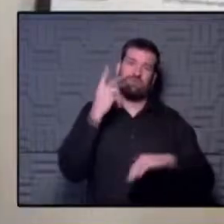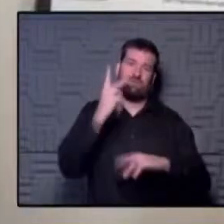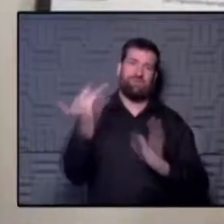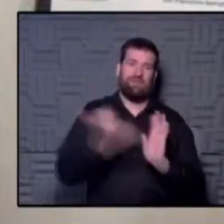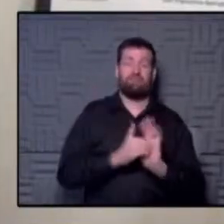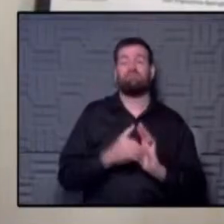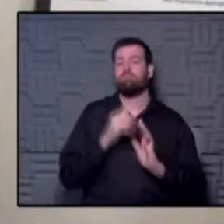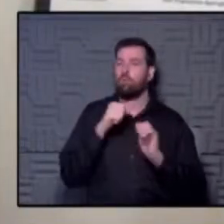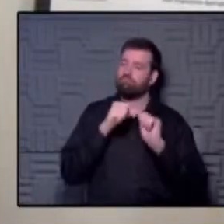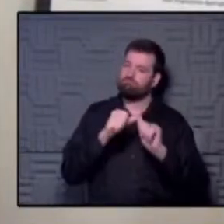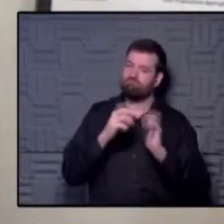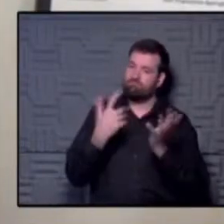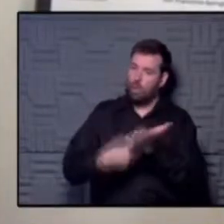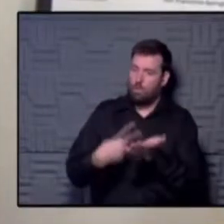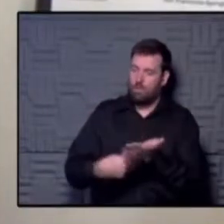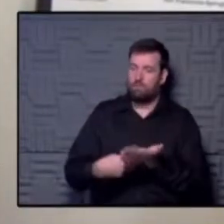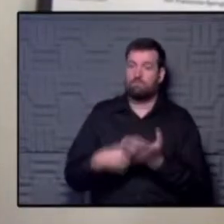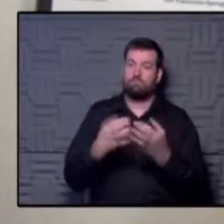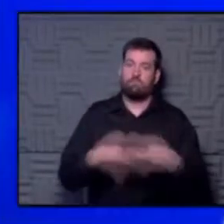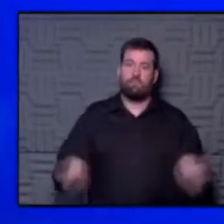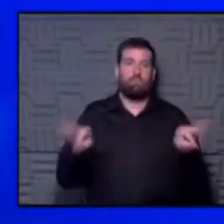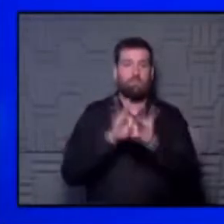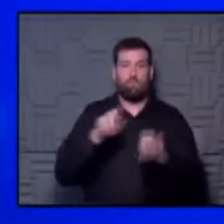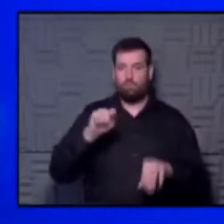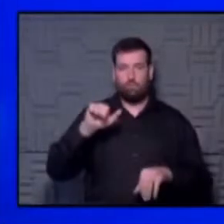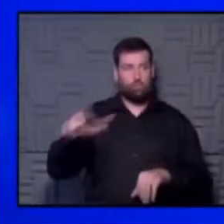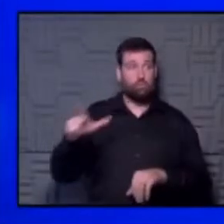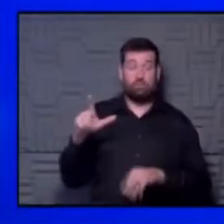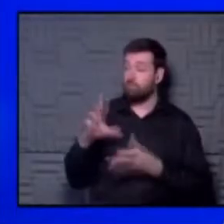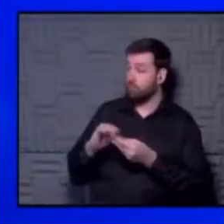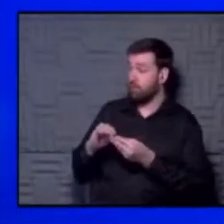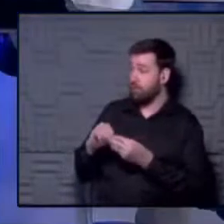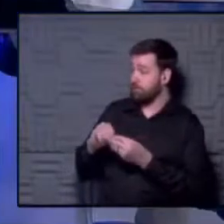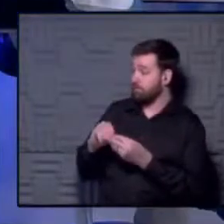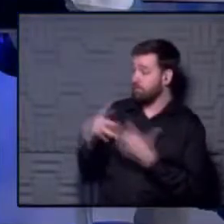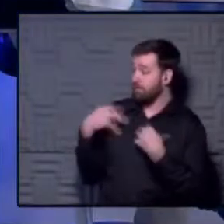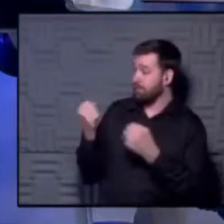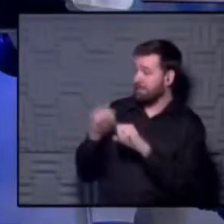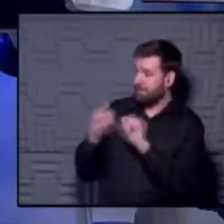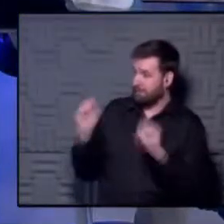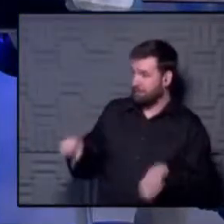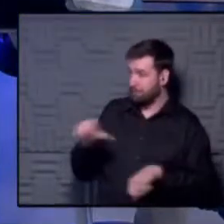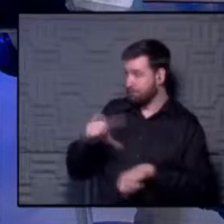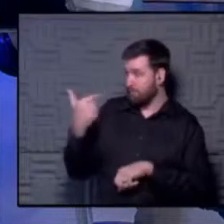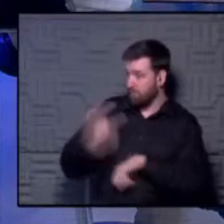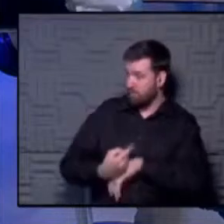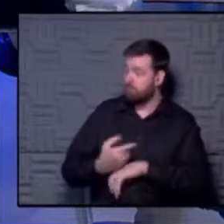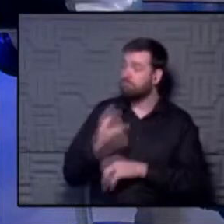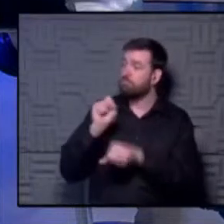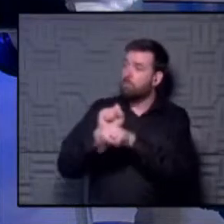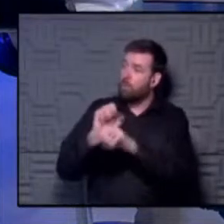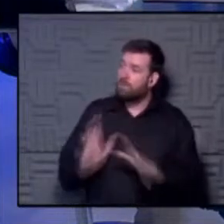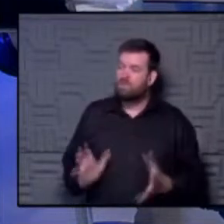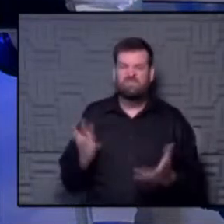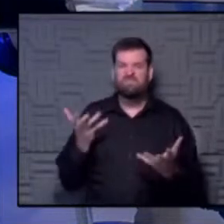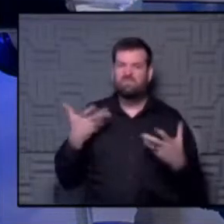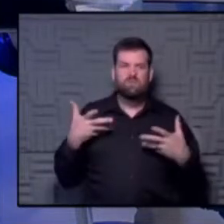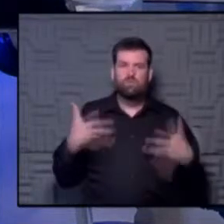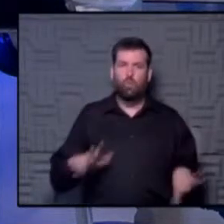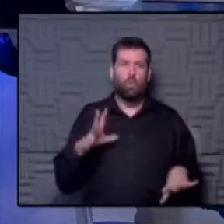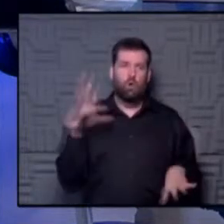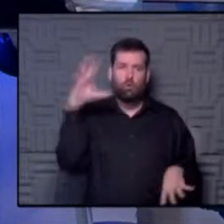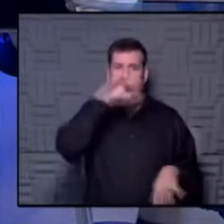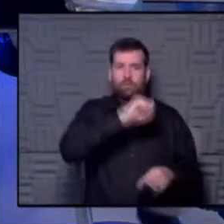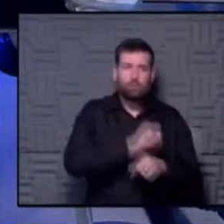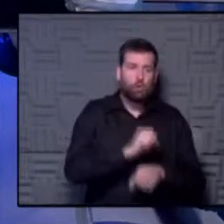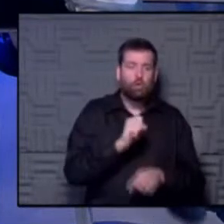talk about this because I think this is a really important tool. We were talking about this in the health system the other day. We have employees who may not want to miss work and they come back